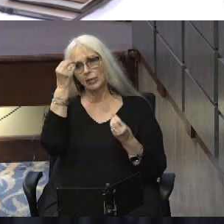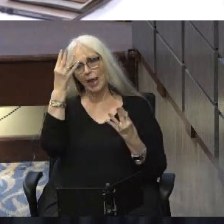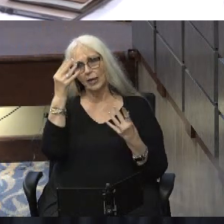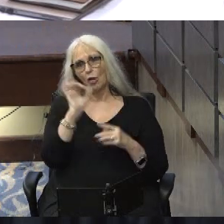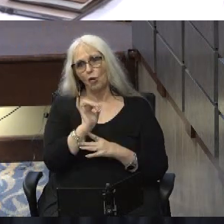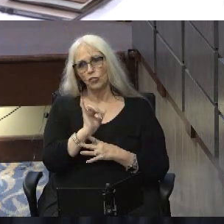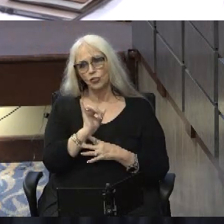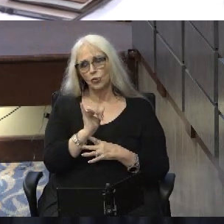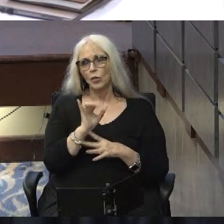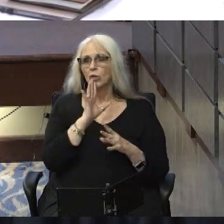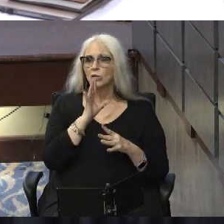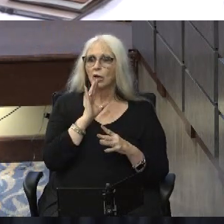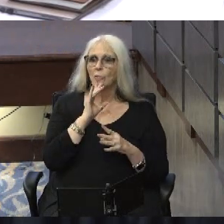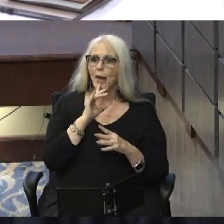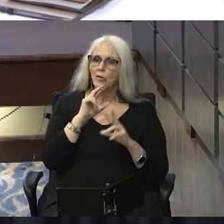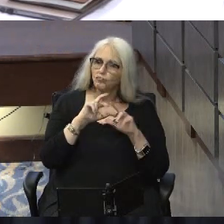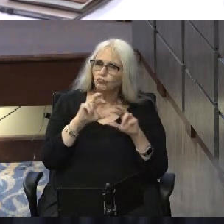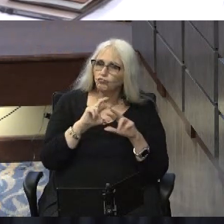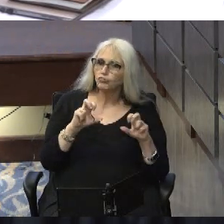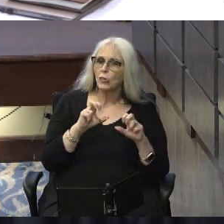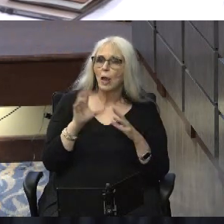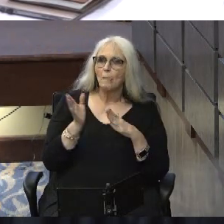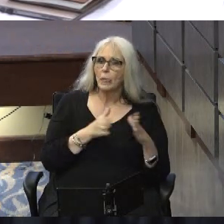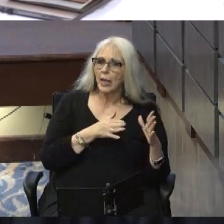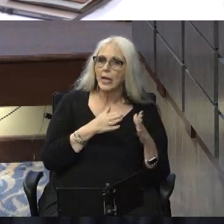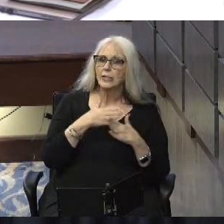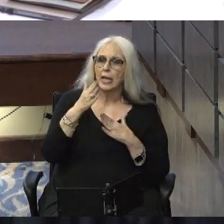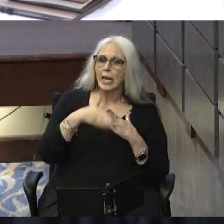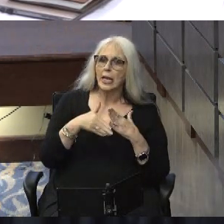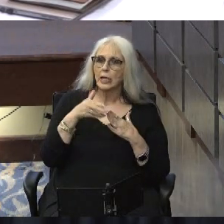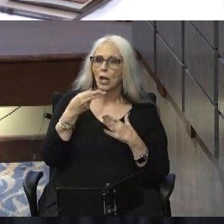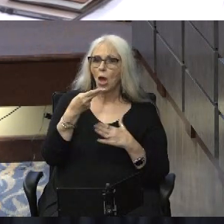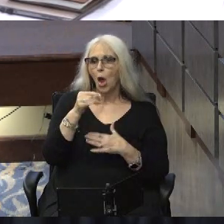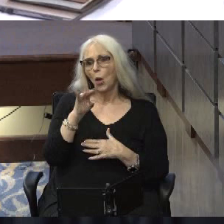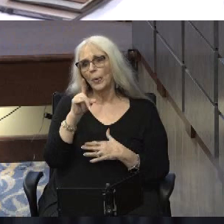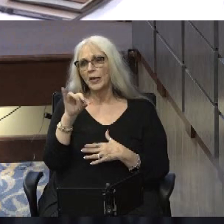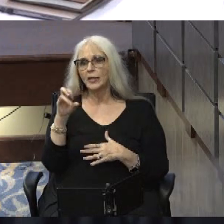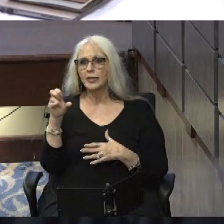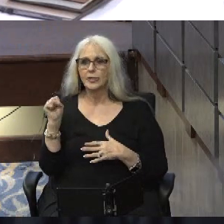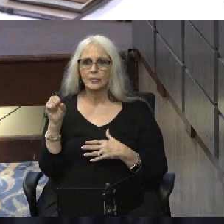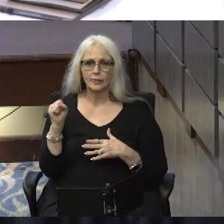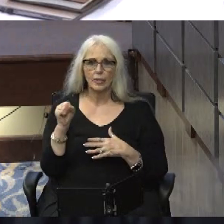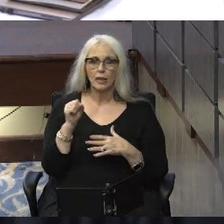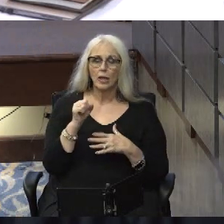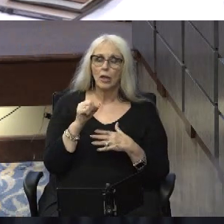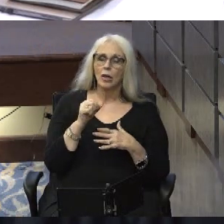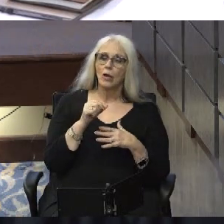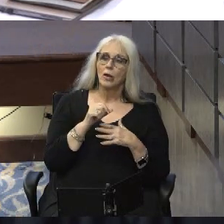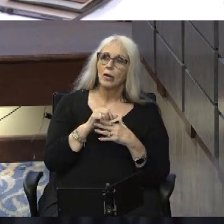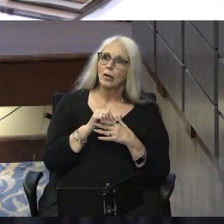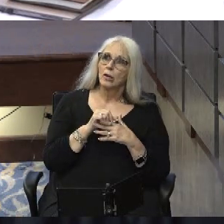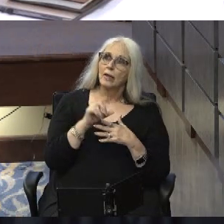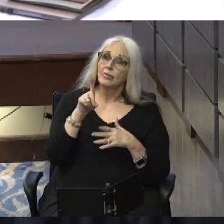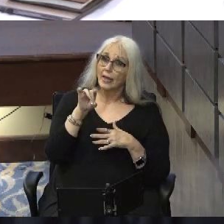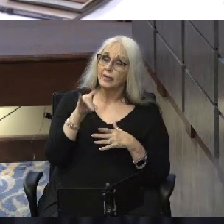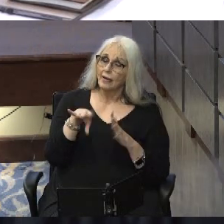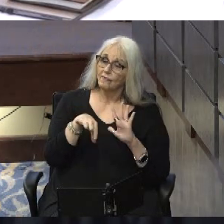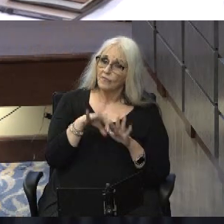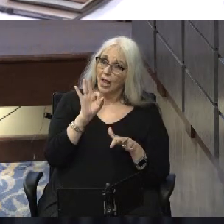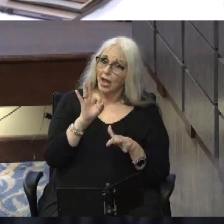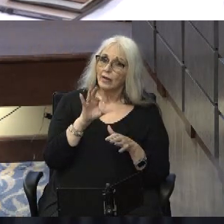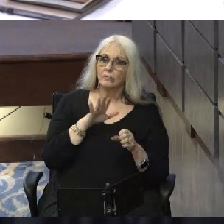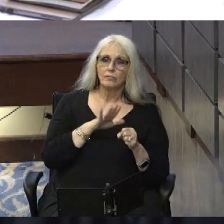the strategic plan for ending homelessness that was done by the city, and the Texas Homeless Coalition did find that there are not